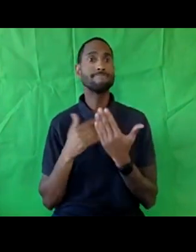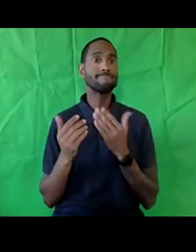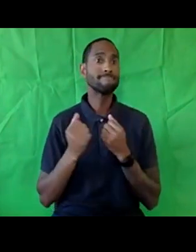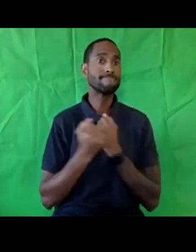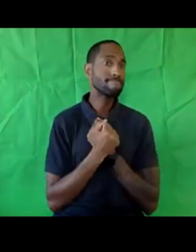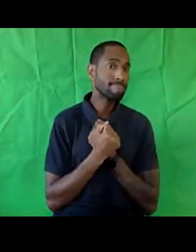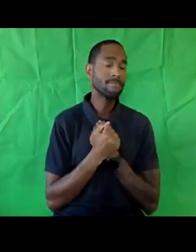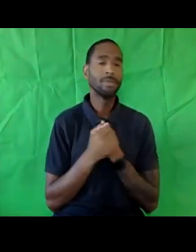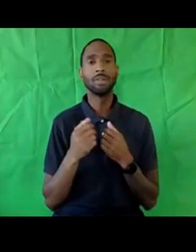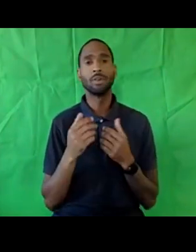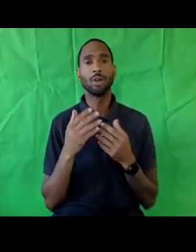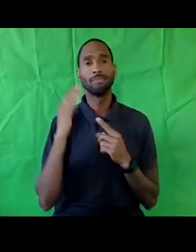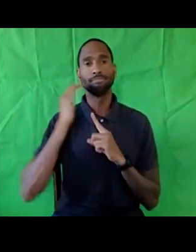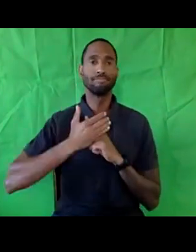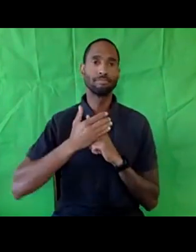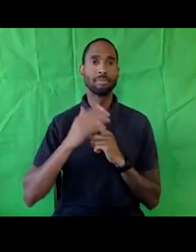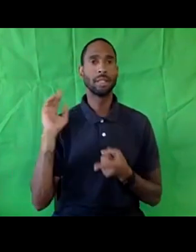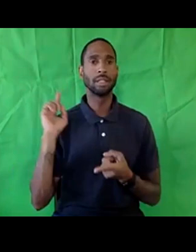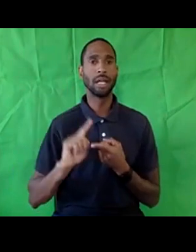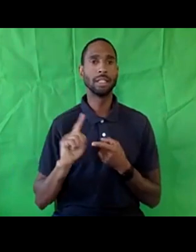their attention a little bit more.